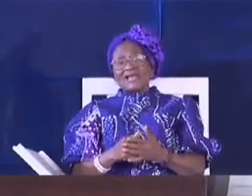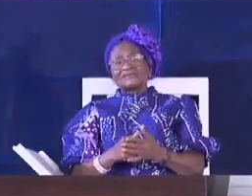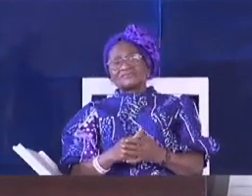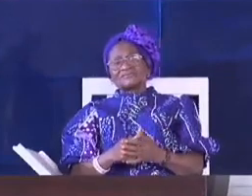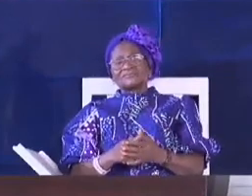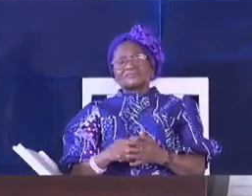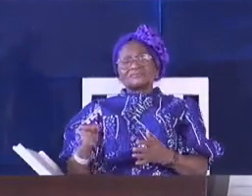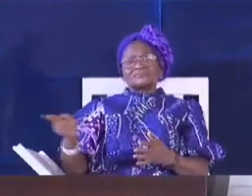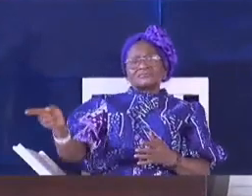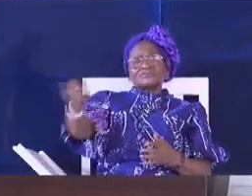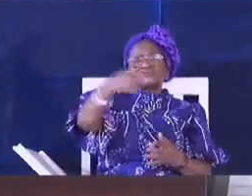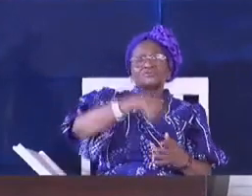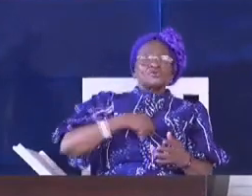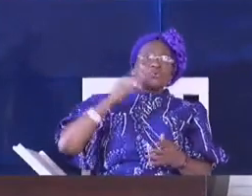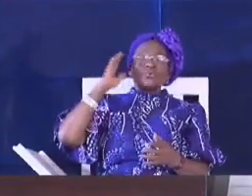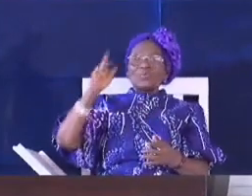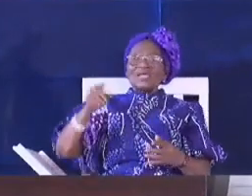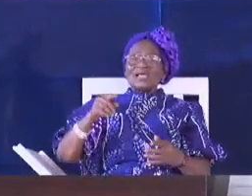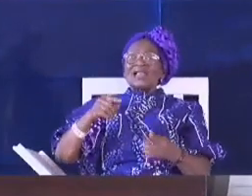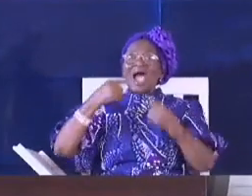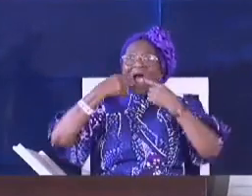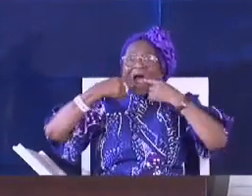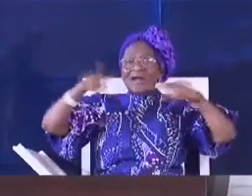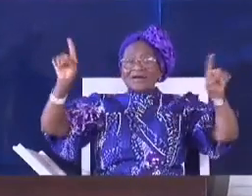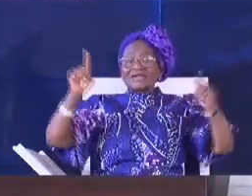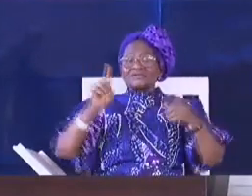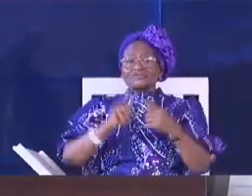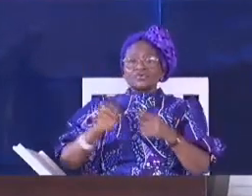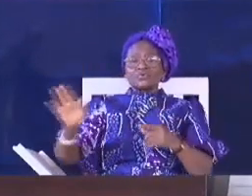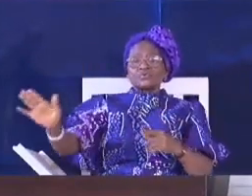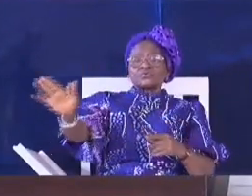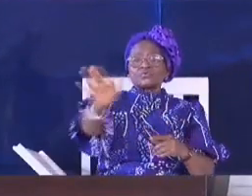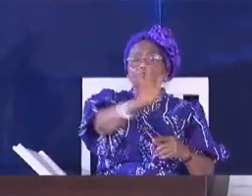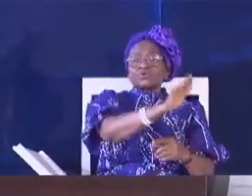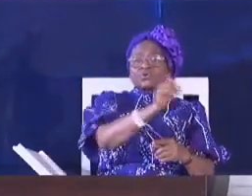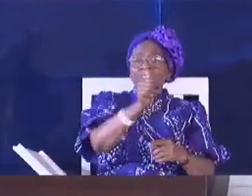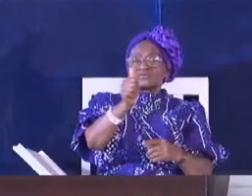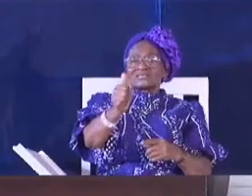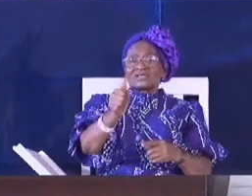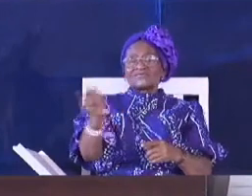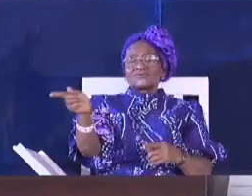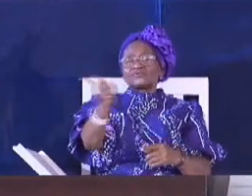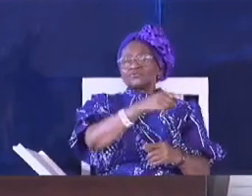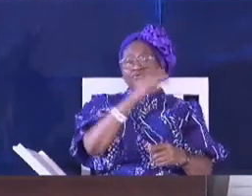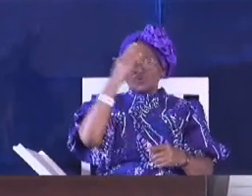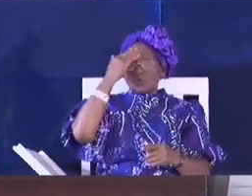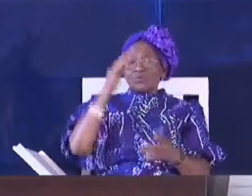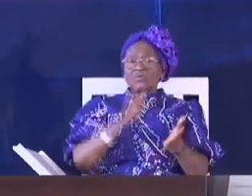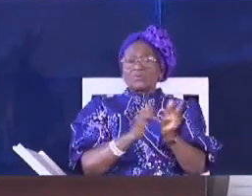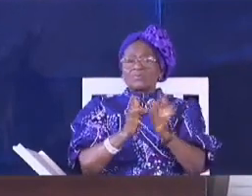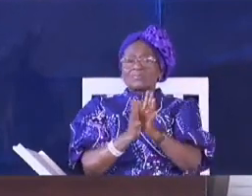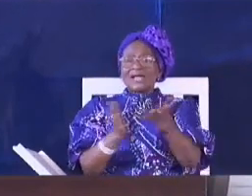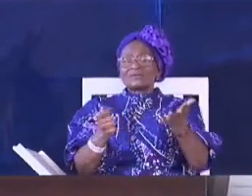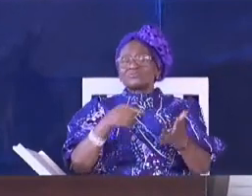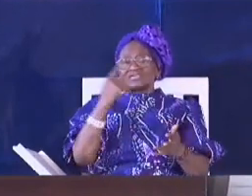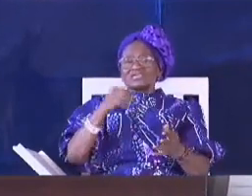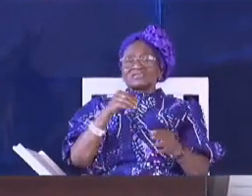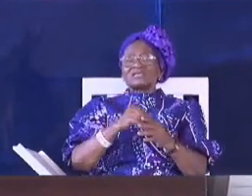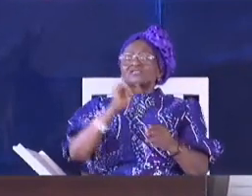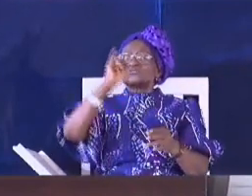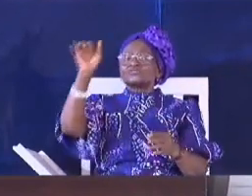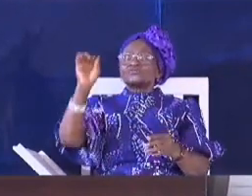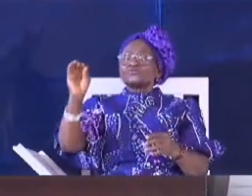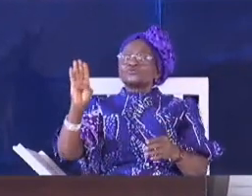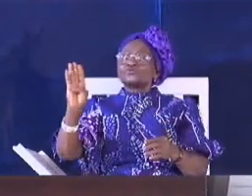You are going to decree to yourself. You know, the Bible says in Job chapter 22, from